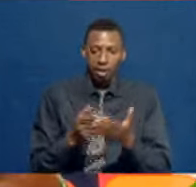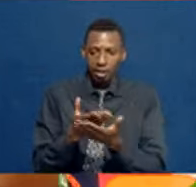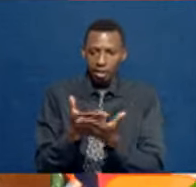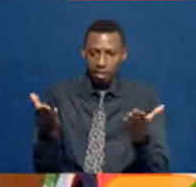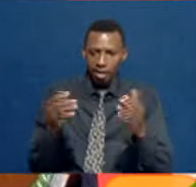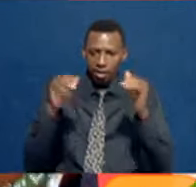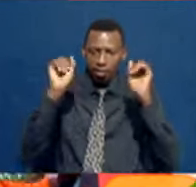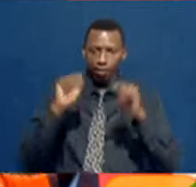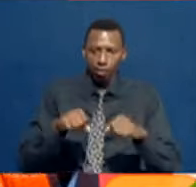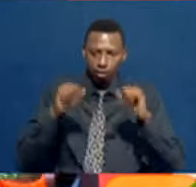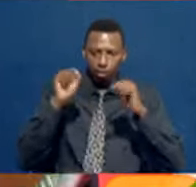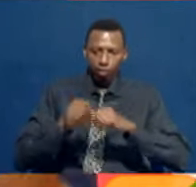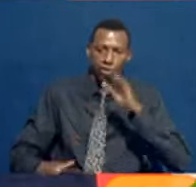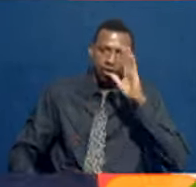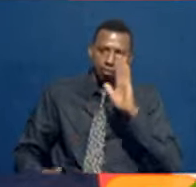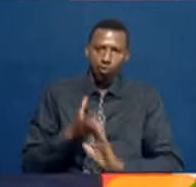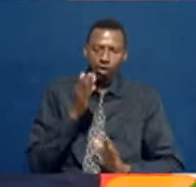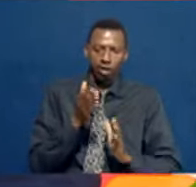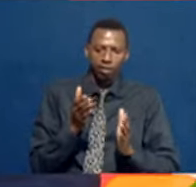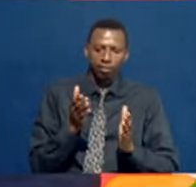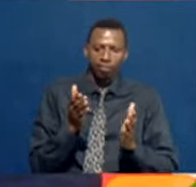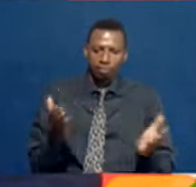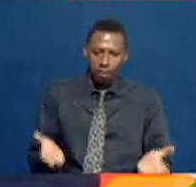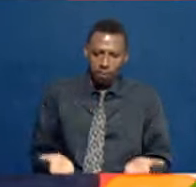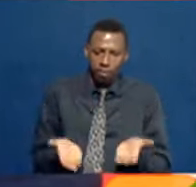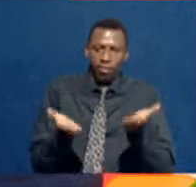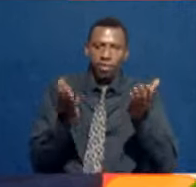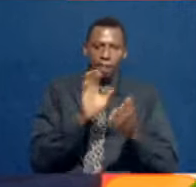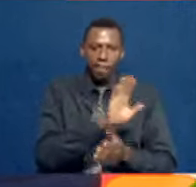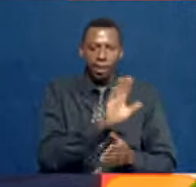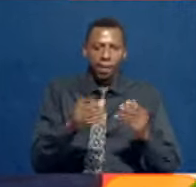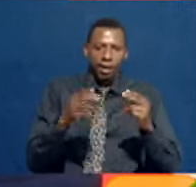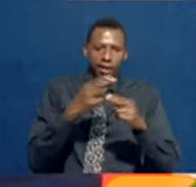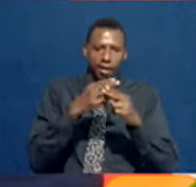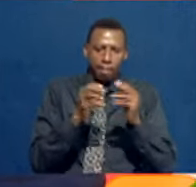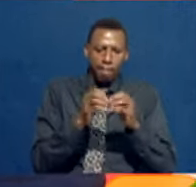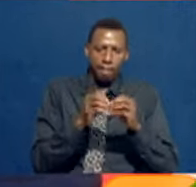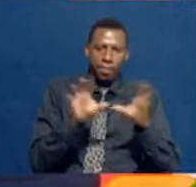quickly push their brands to their consumers.